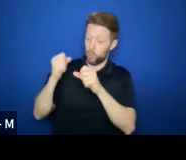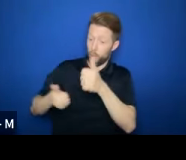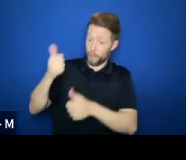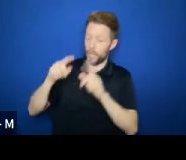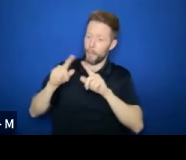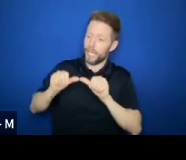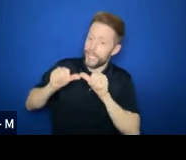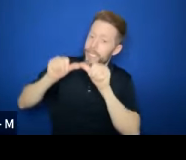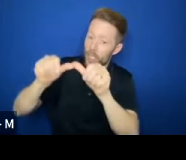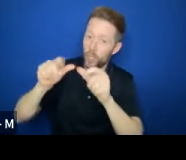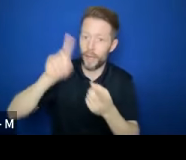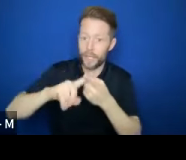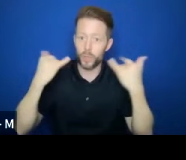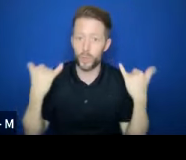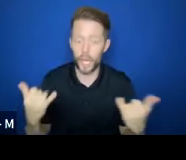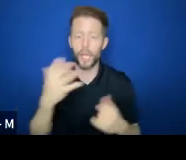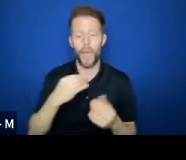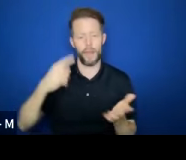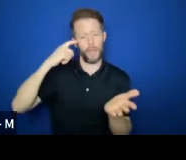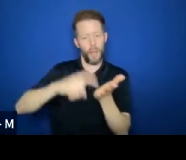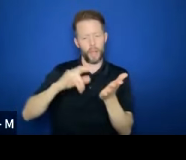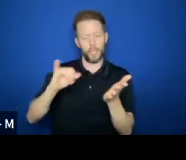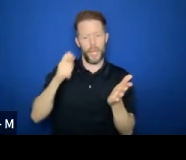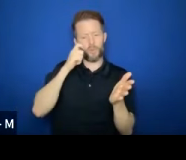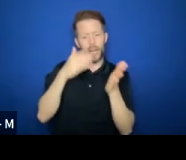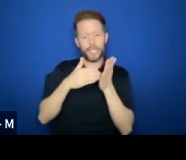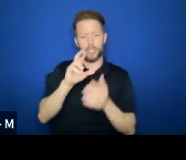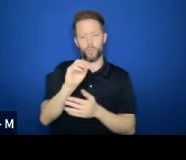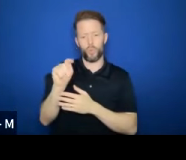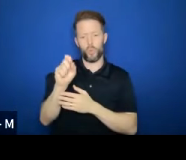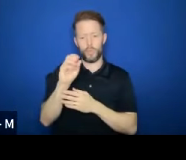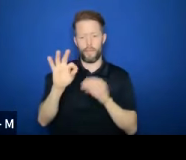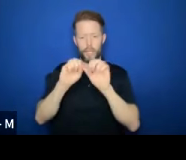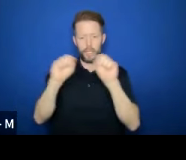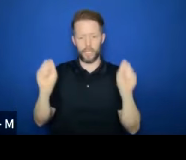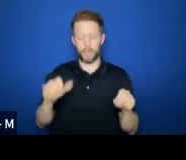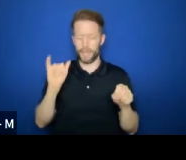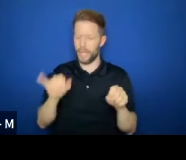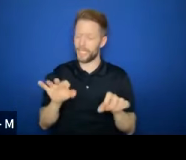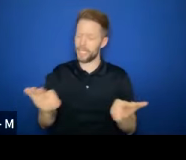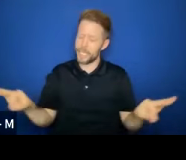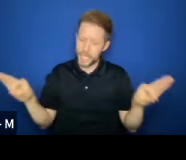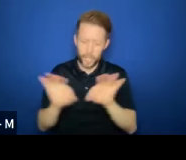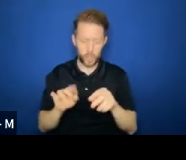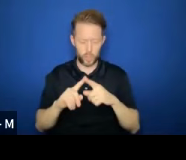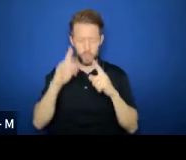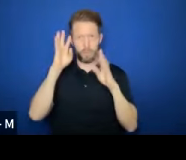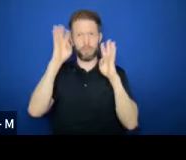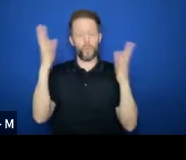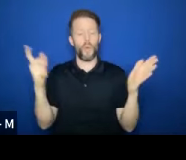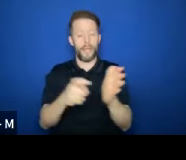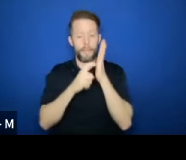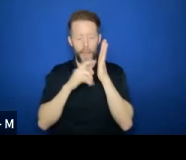And I think that acknowledging kind of the racist roots of this system are essential in crafting demands that address the